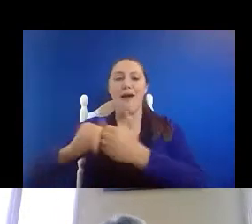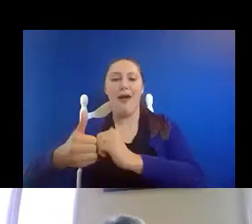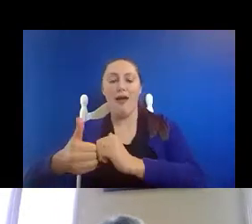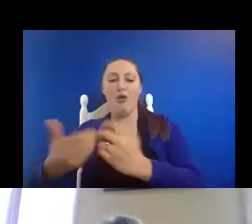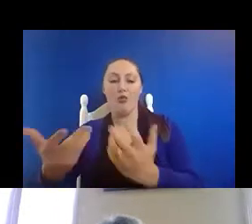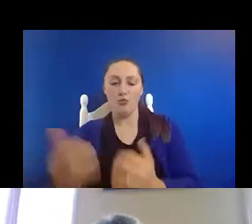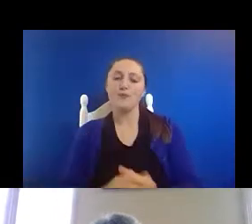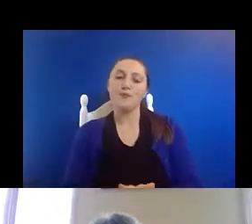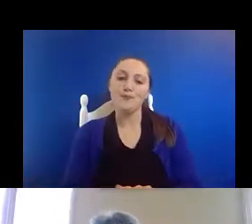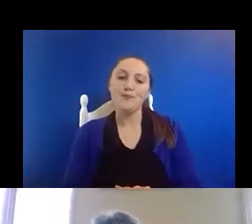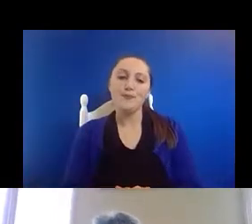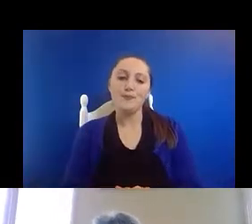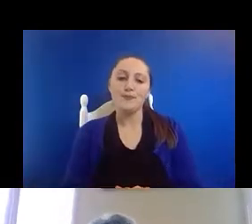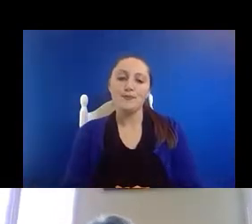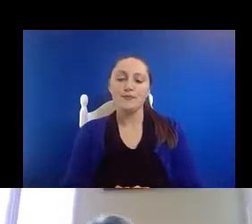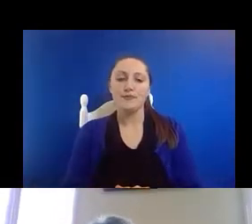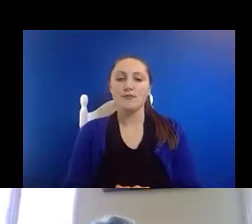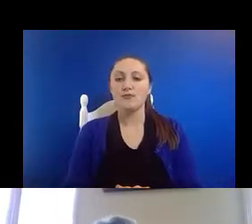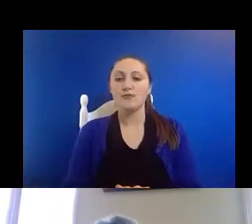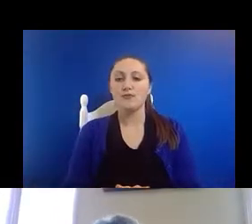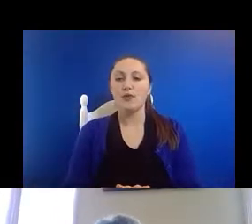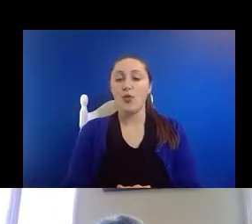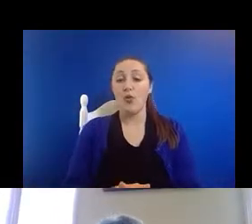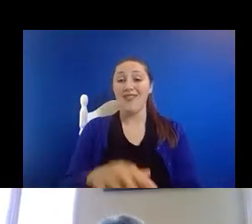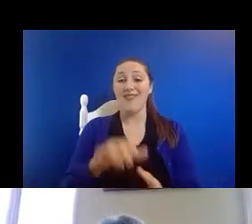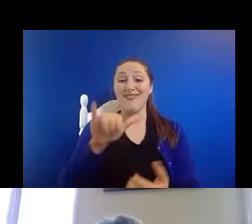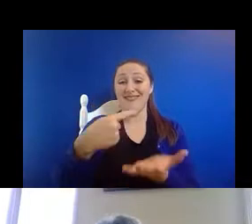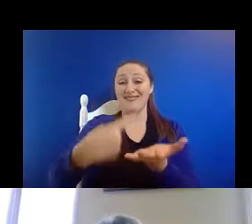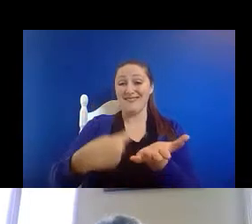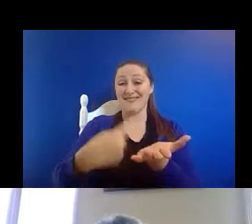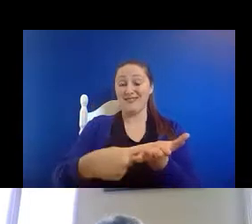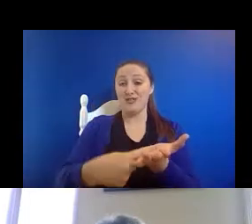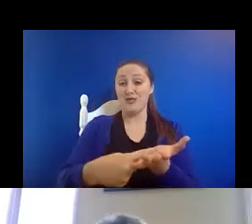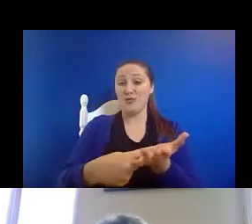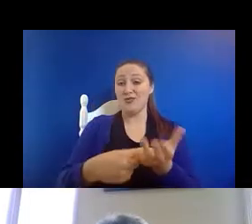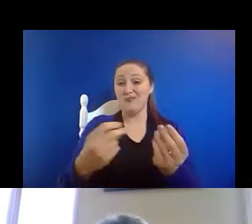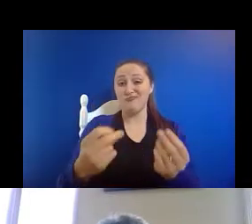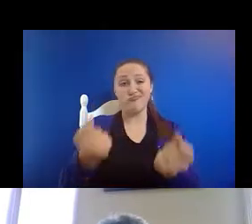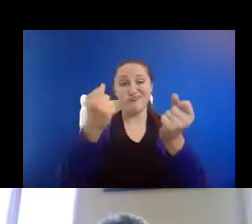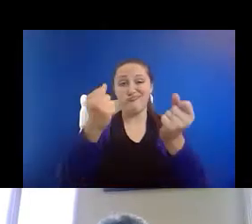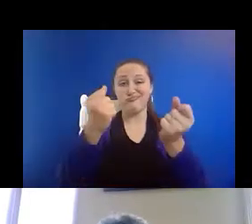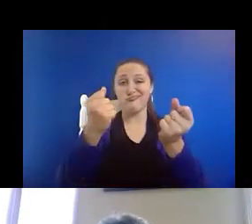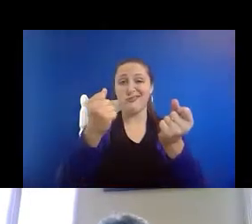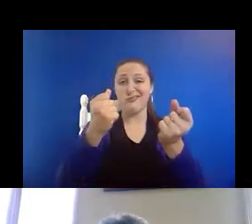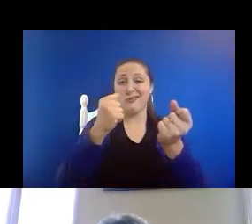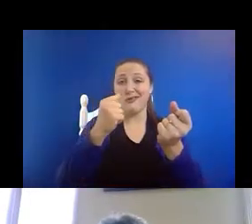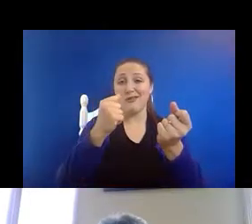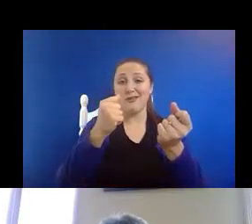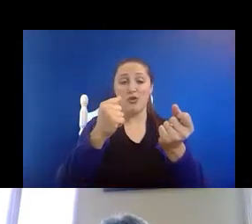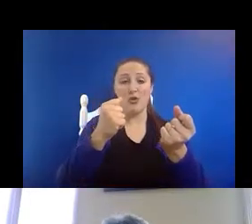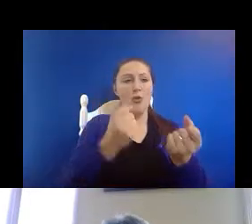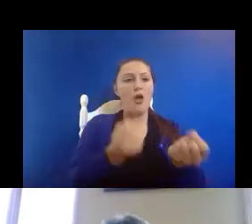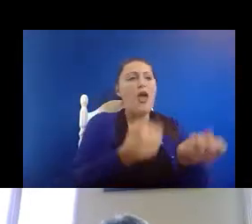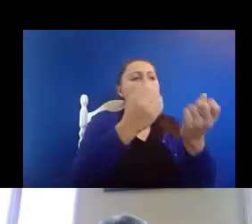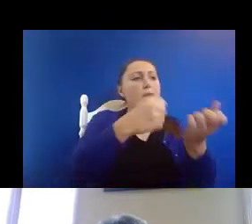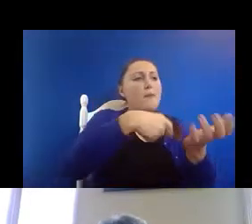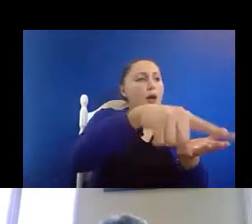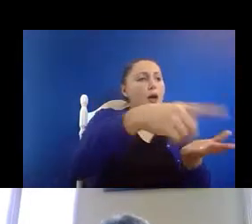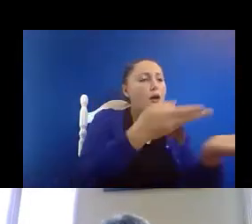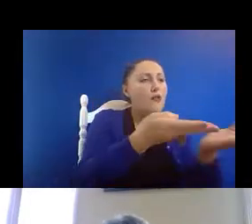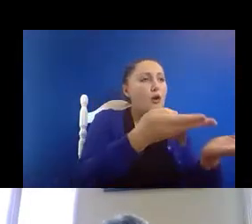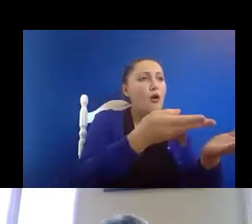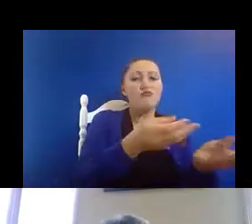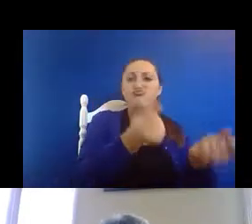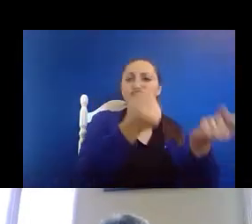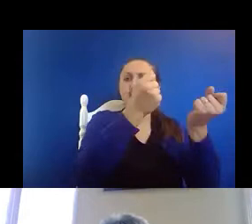so quickly the discussion has moved from how much do we pay for service to wouldn't it